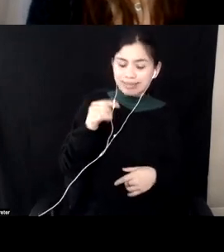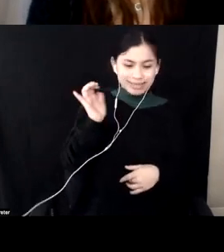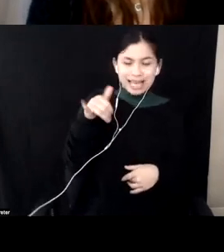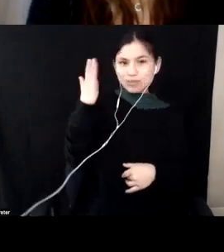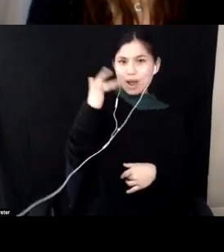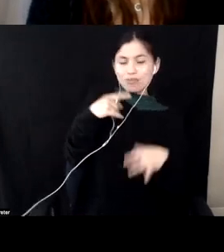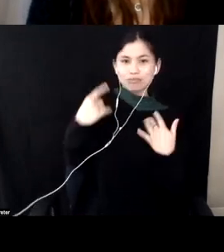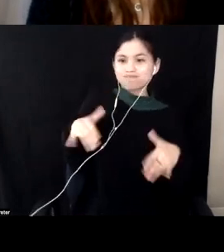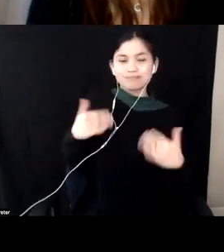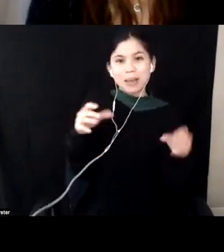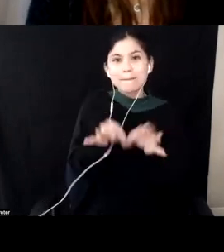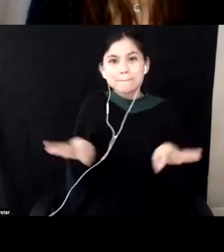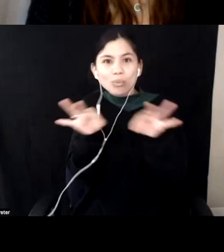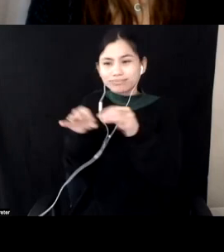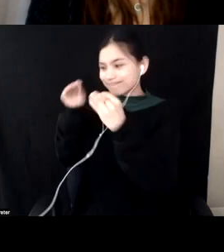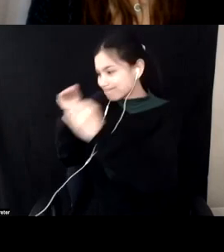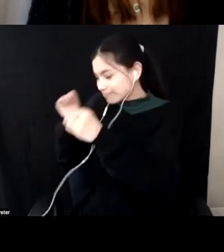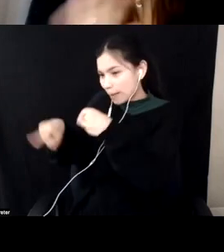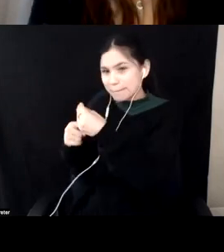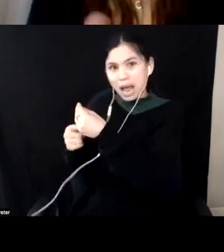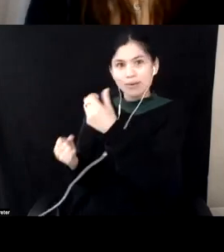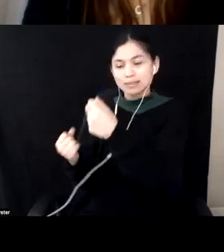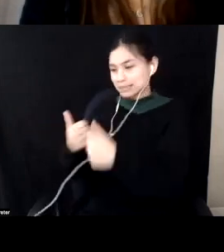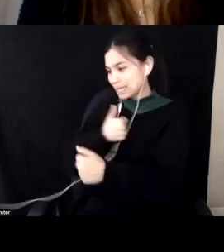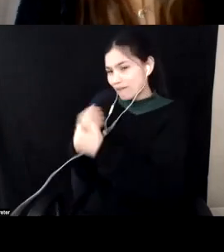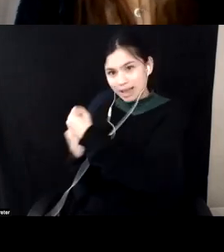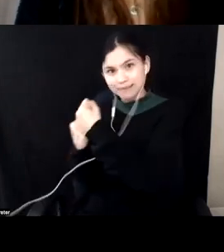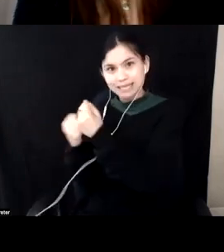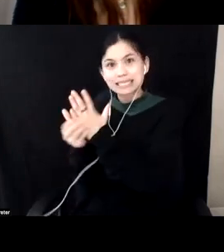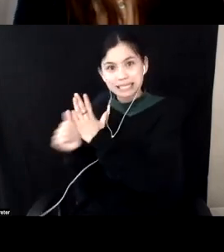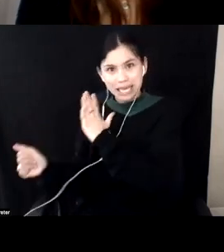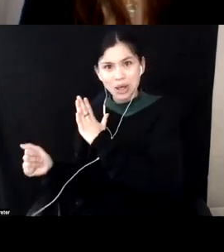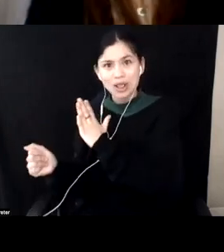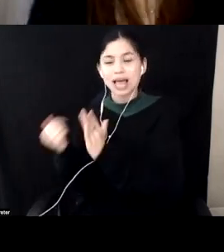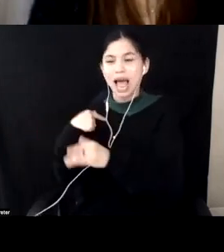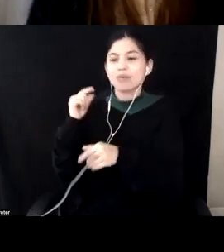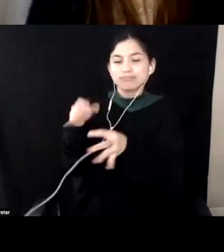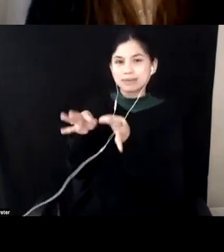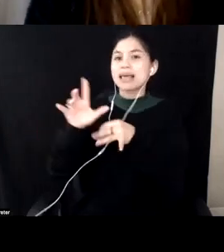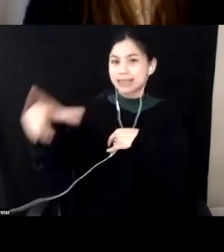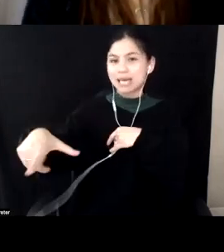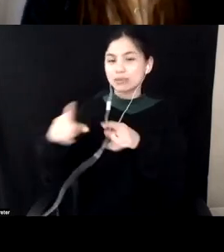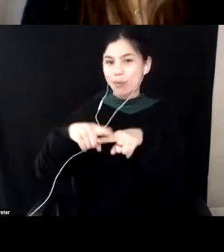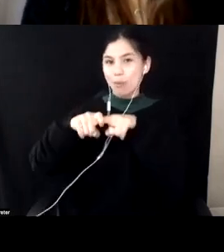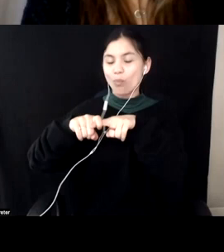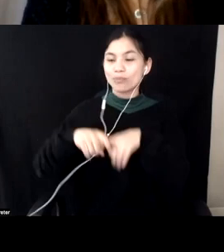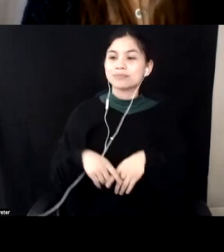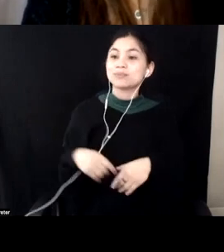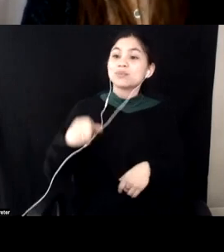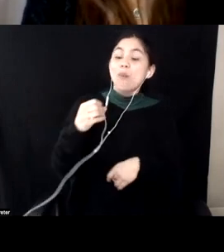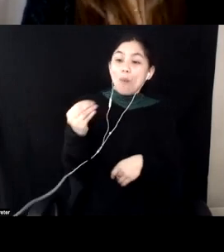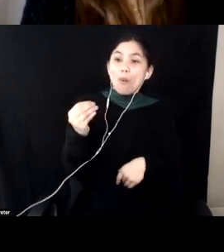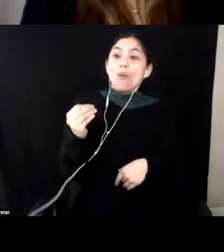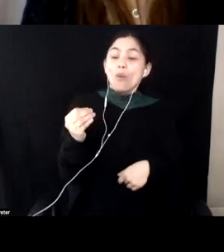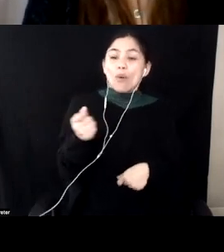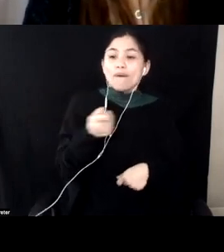self-advocacy skills, which I'll go into a little bit later. So some of the things that